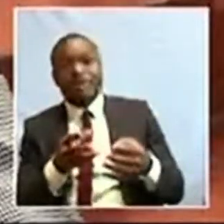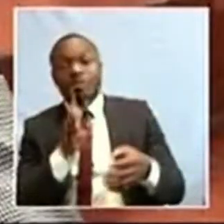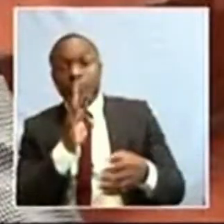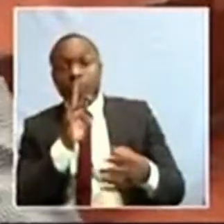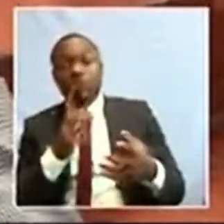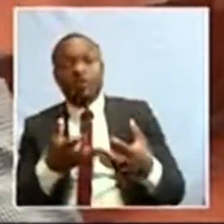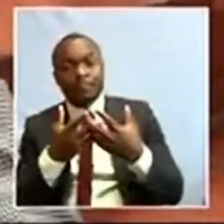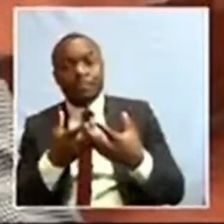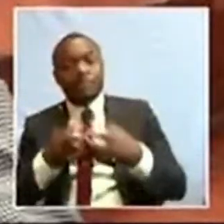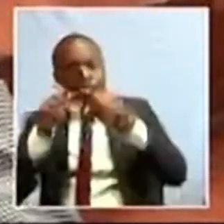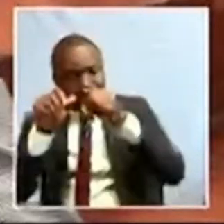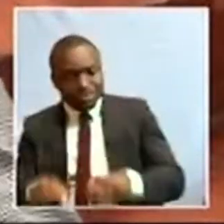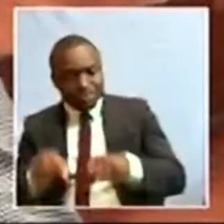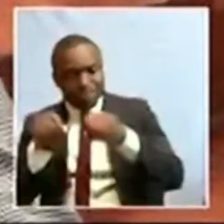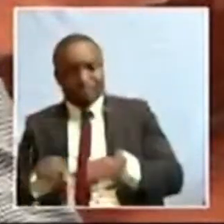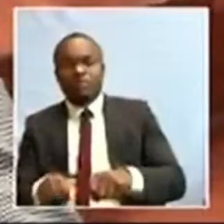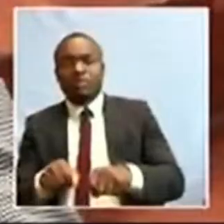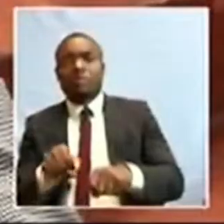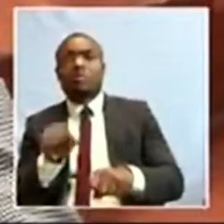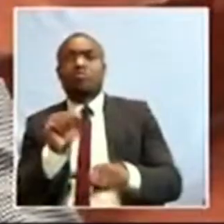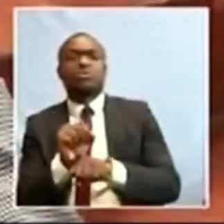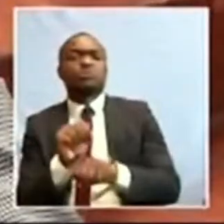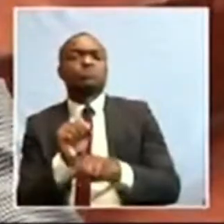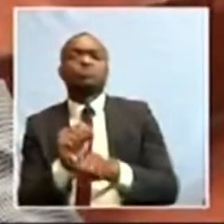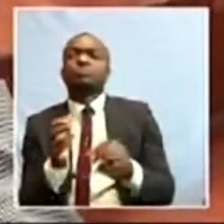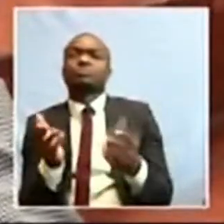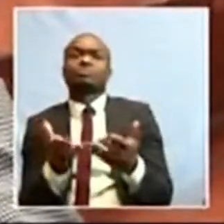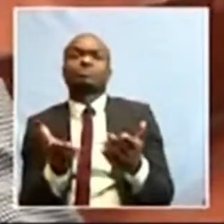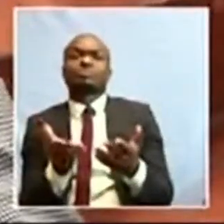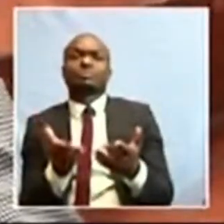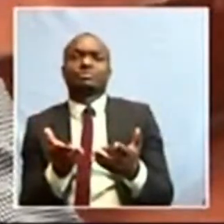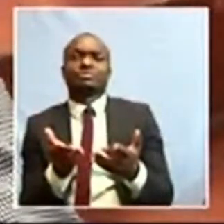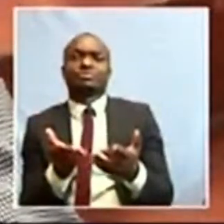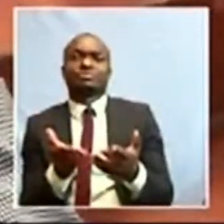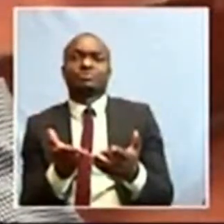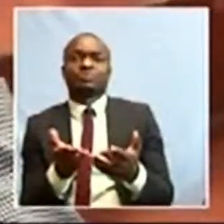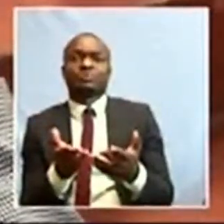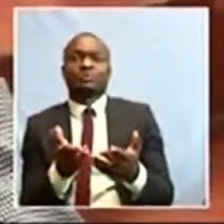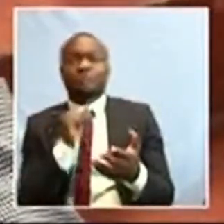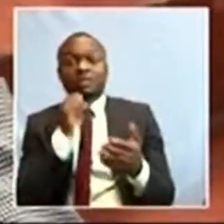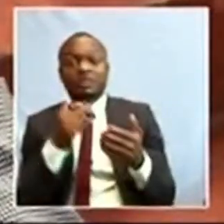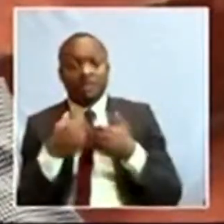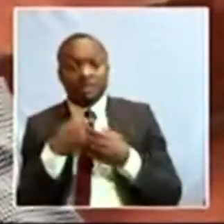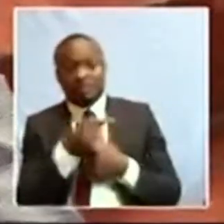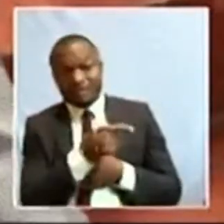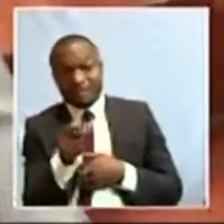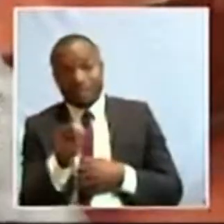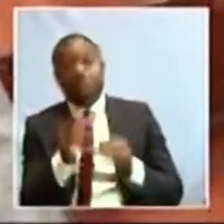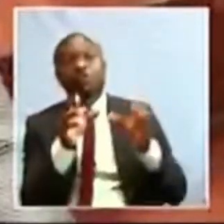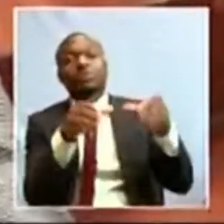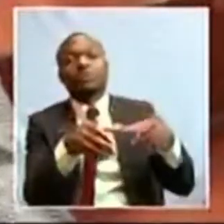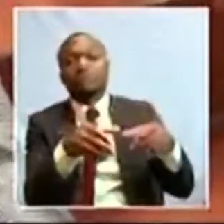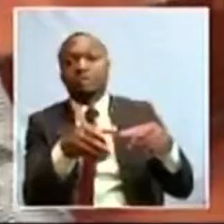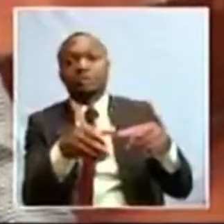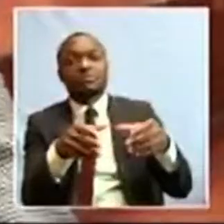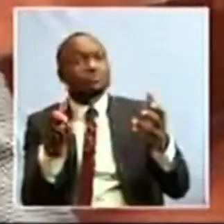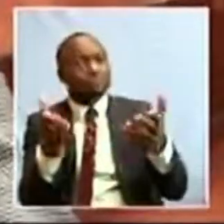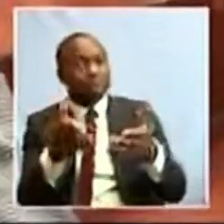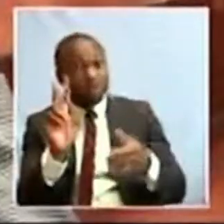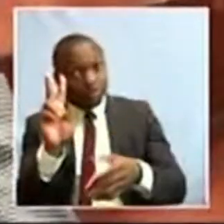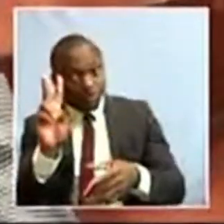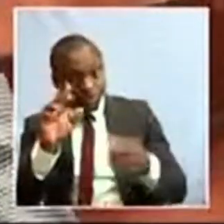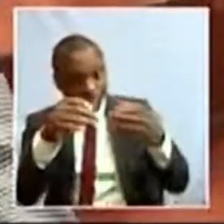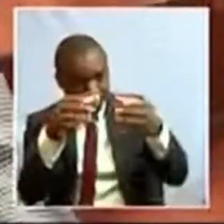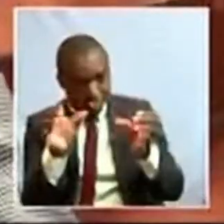of not having viewership committees or inactive viewership committees. So, Chair, the two